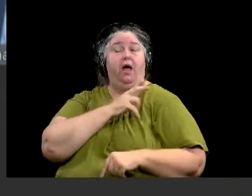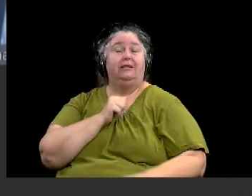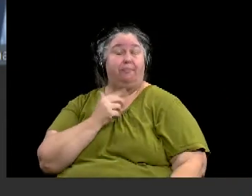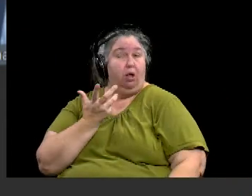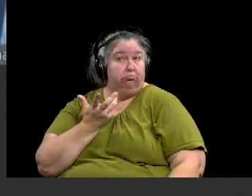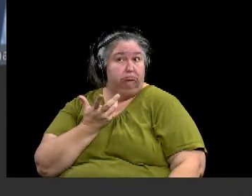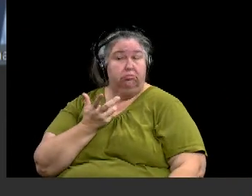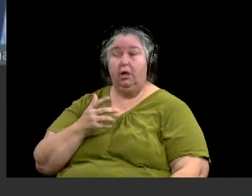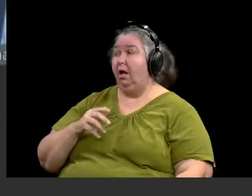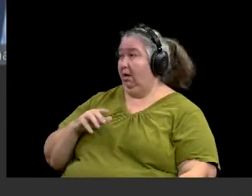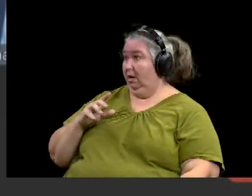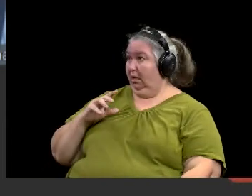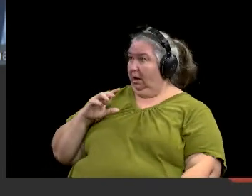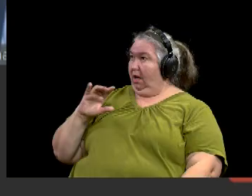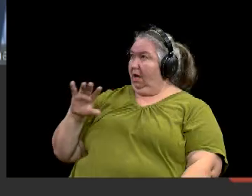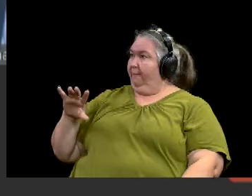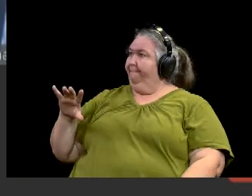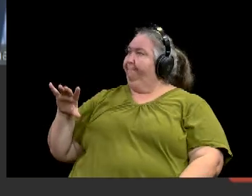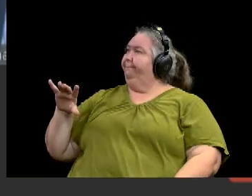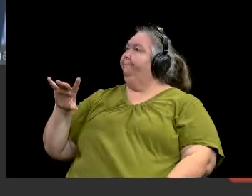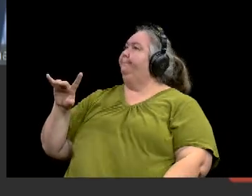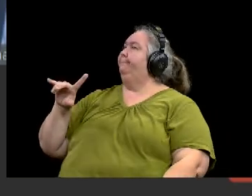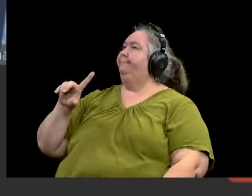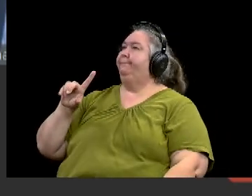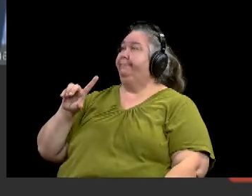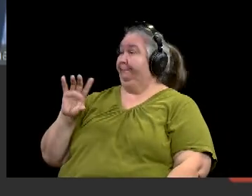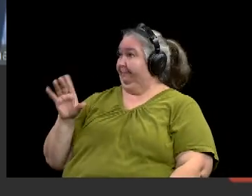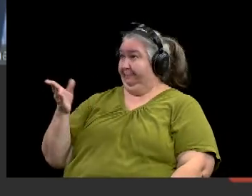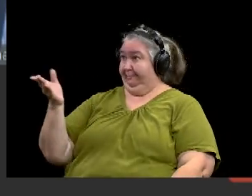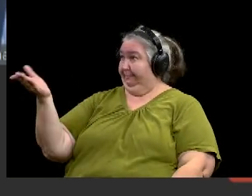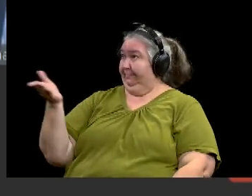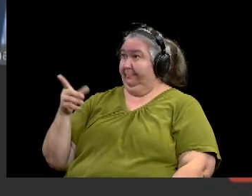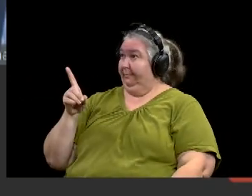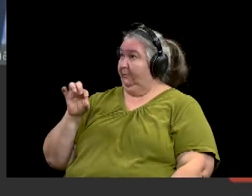Dr. Haskett or Dr. Eliason, do y'all know? Do you have an answer to that?